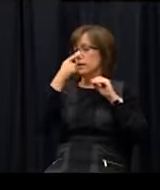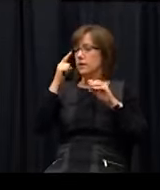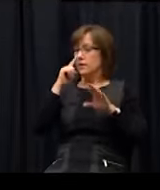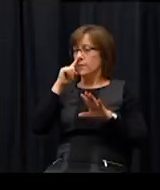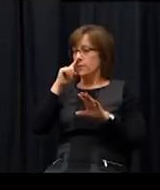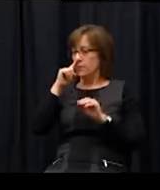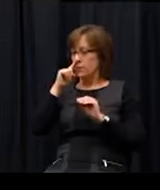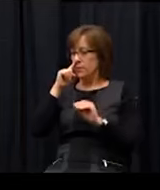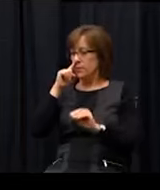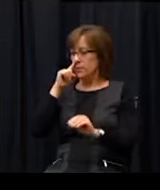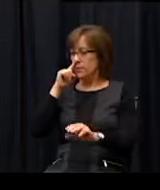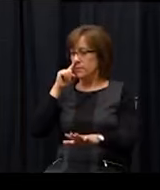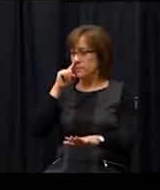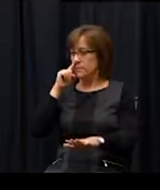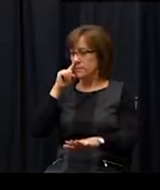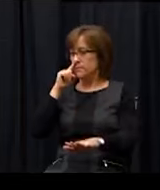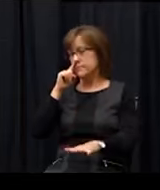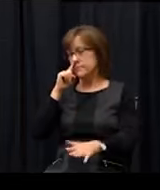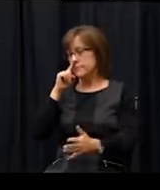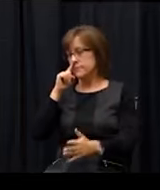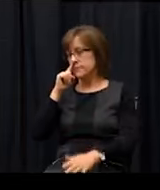Exhaling, covering your right nostril.